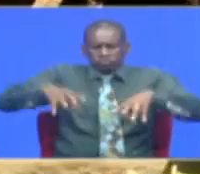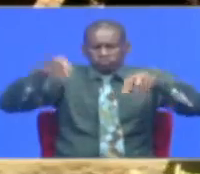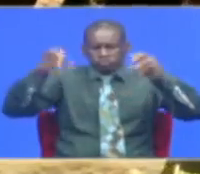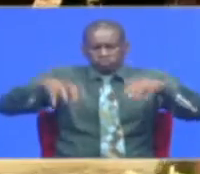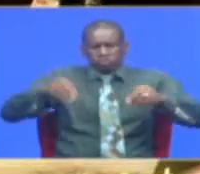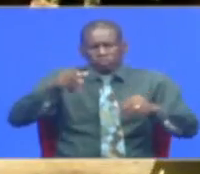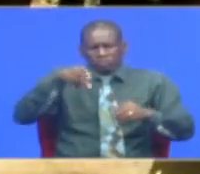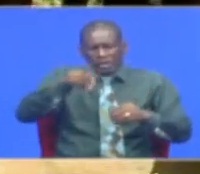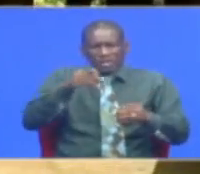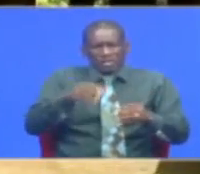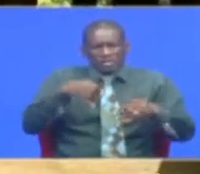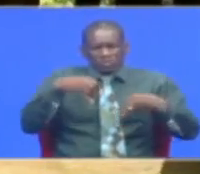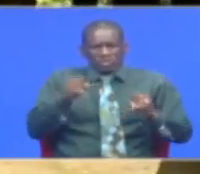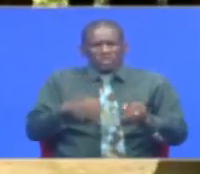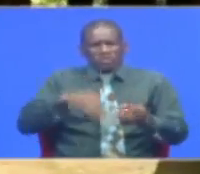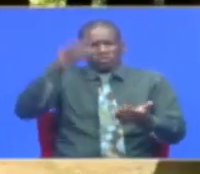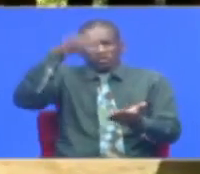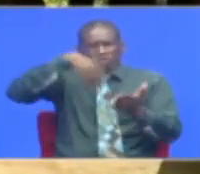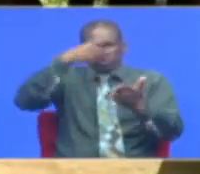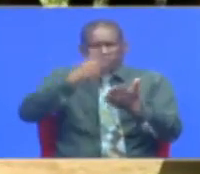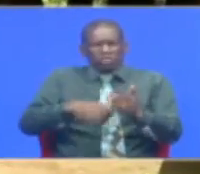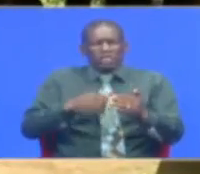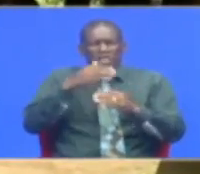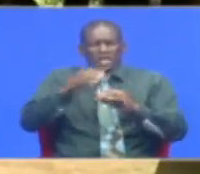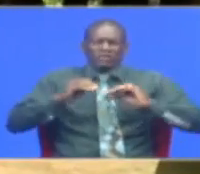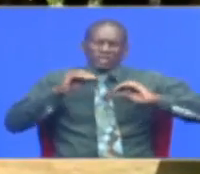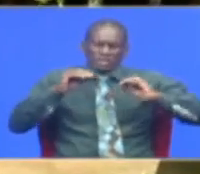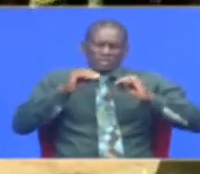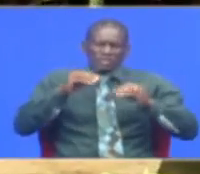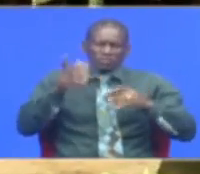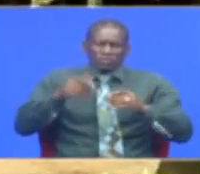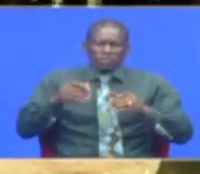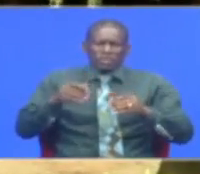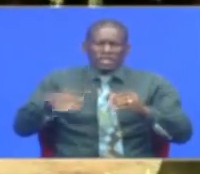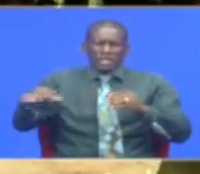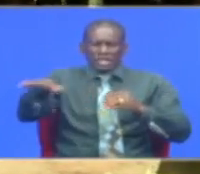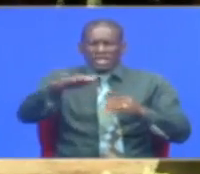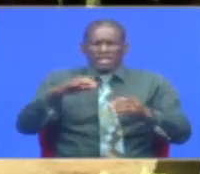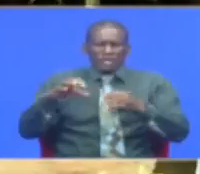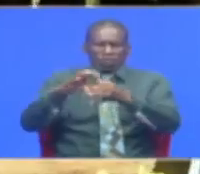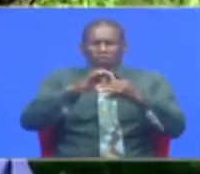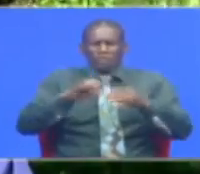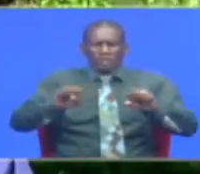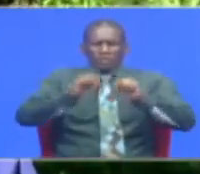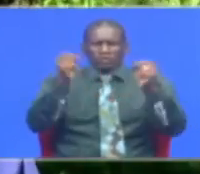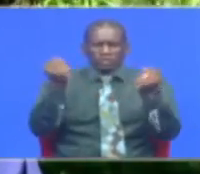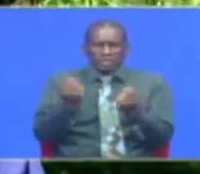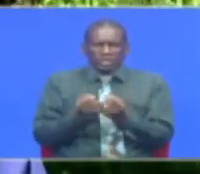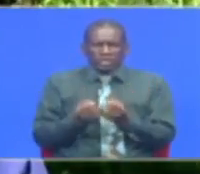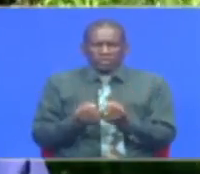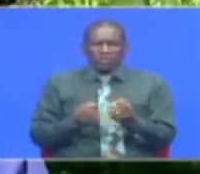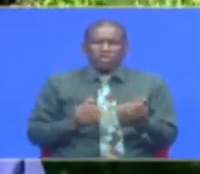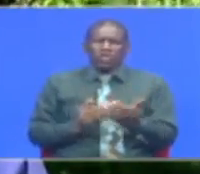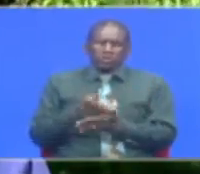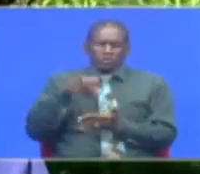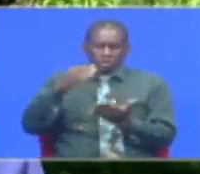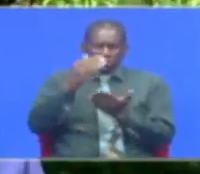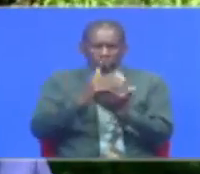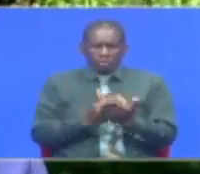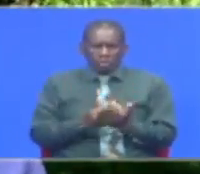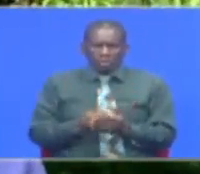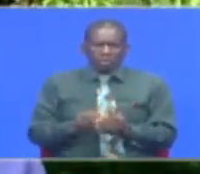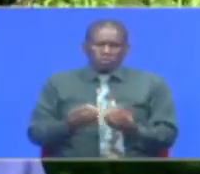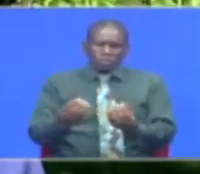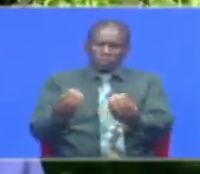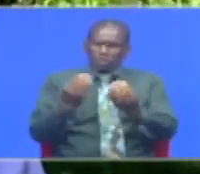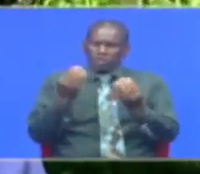after a series of trainings organized by his local cooperative society. Through Genda program, tulifata mambo ya